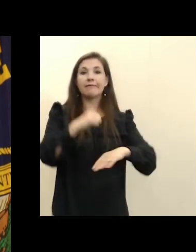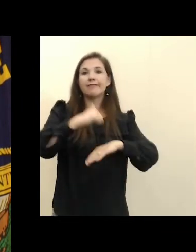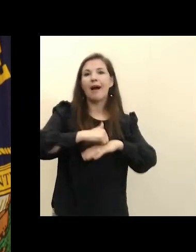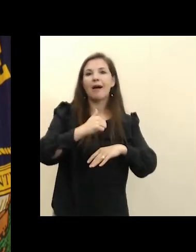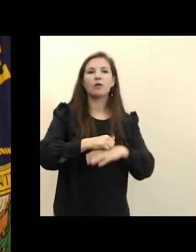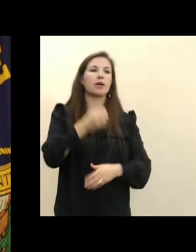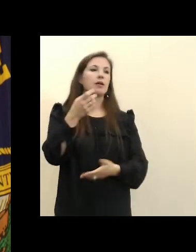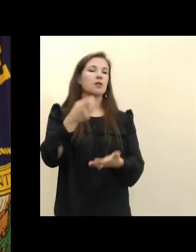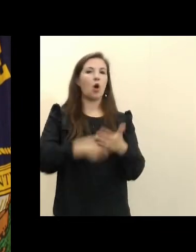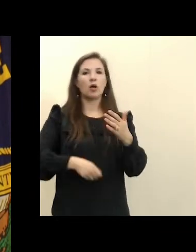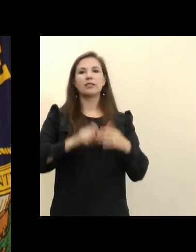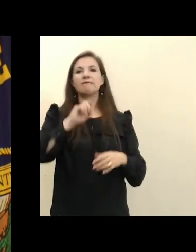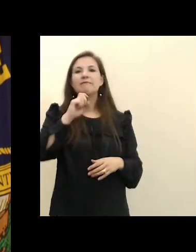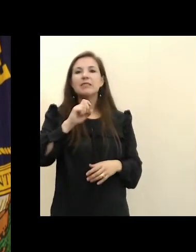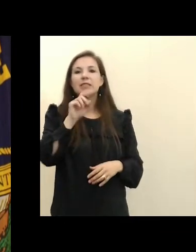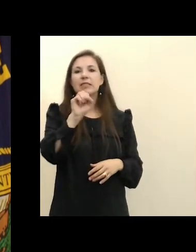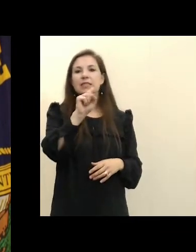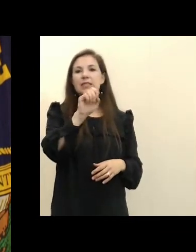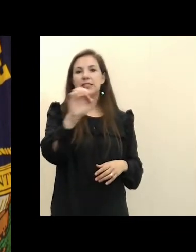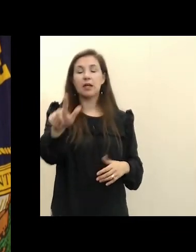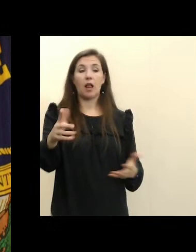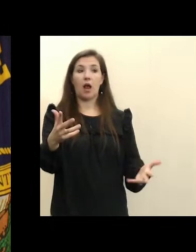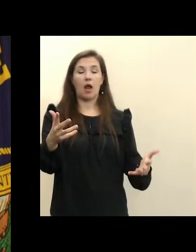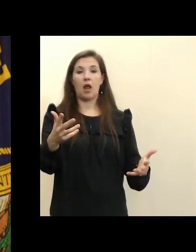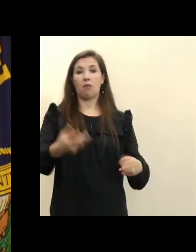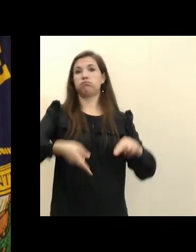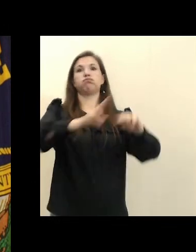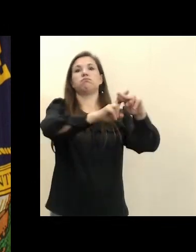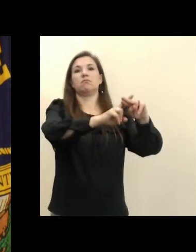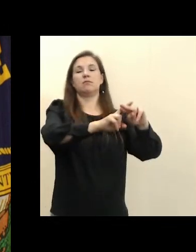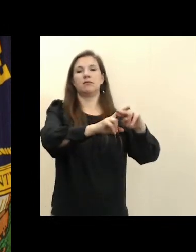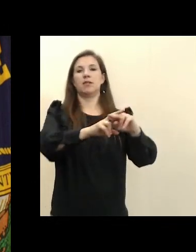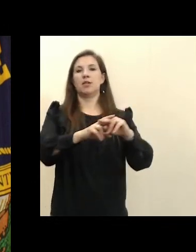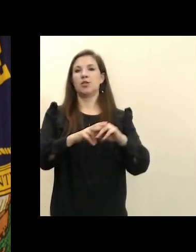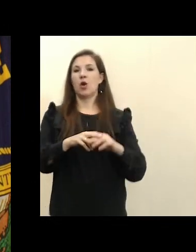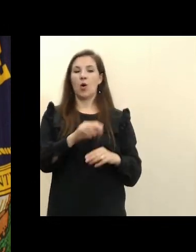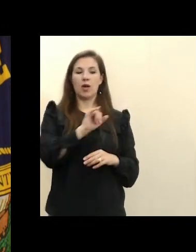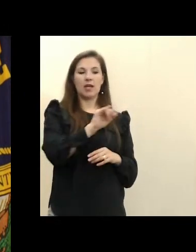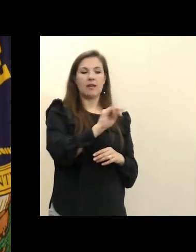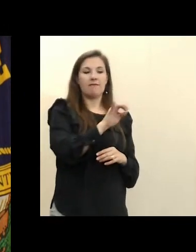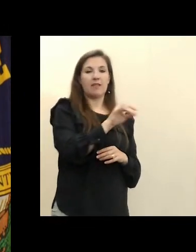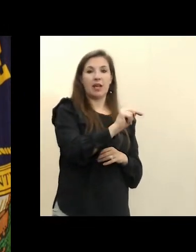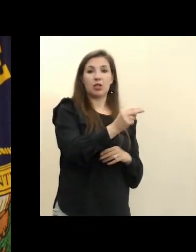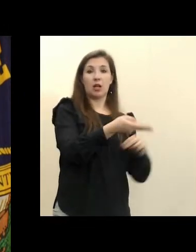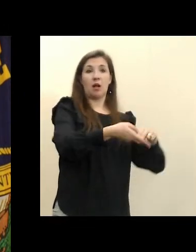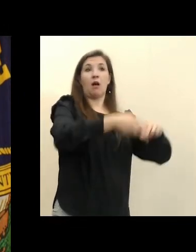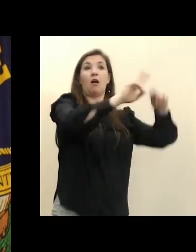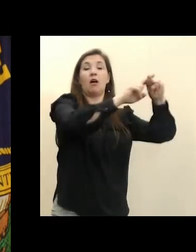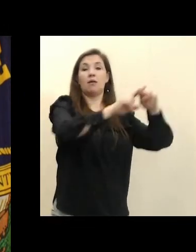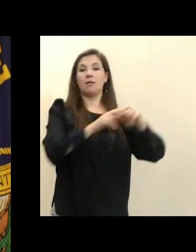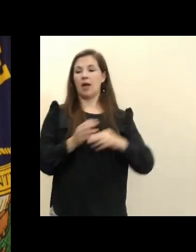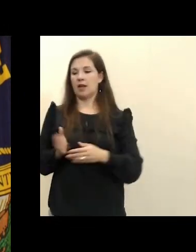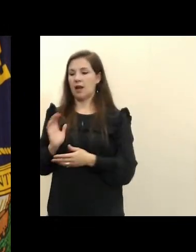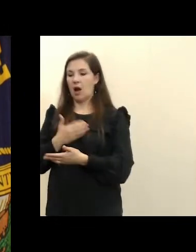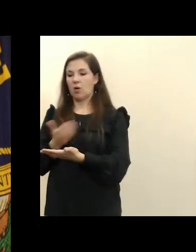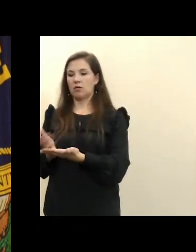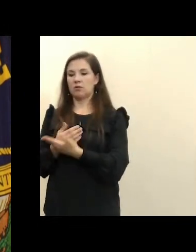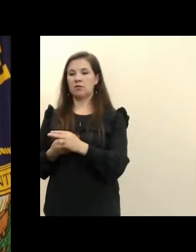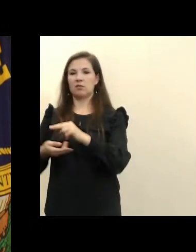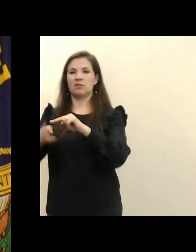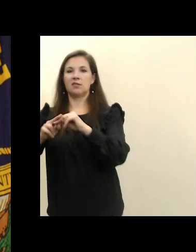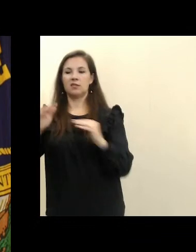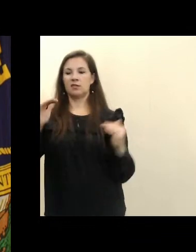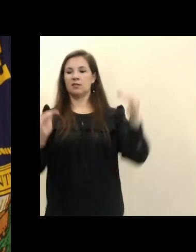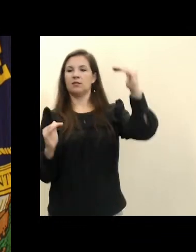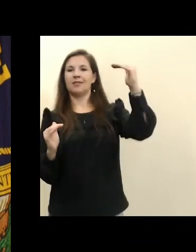concrete, the cost of steel. So we're not growing at the same rate of inflation as our community. So we're not. So we're if we were,